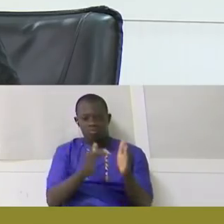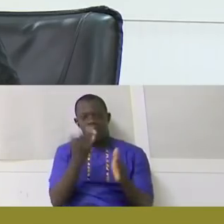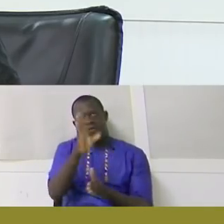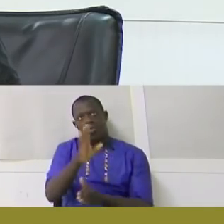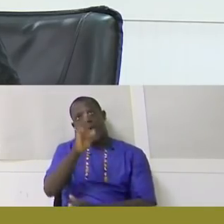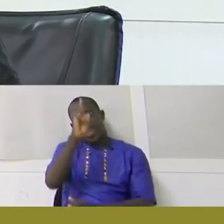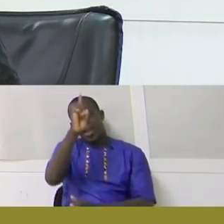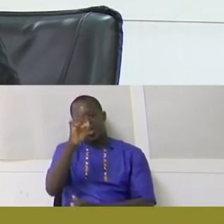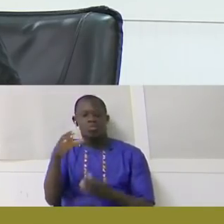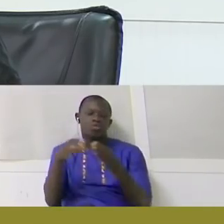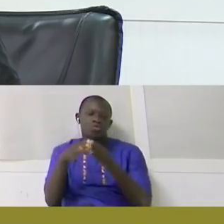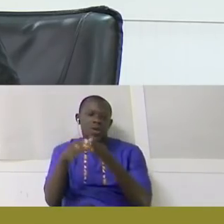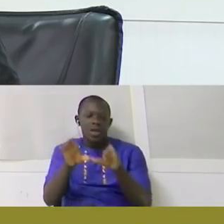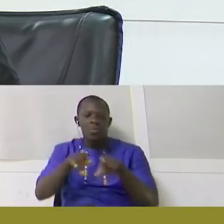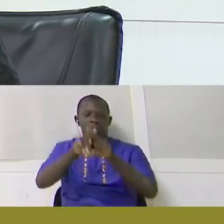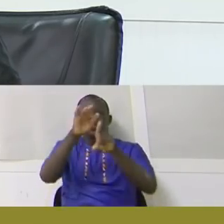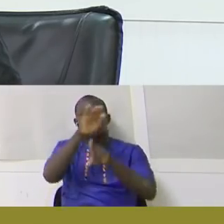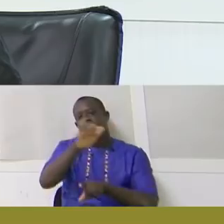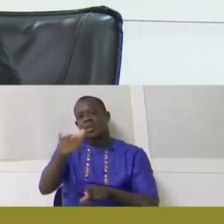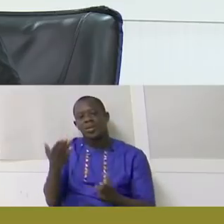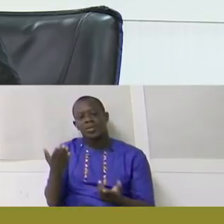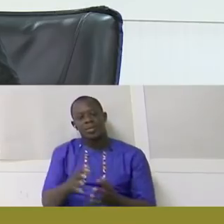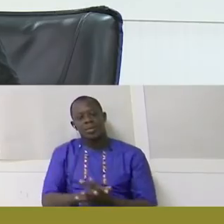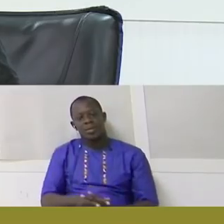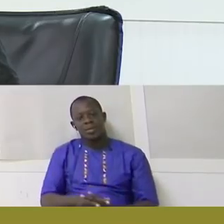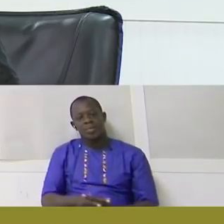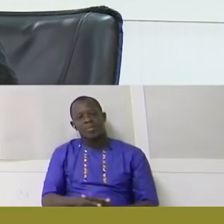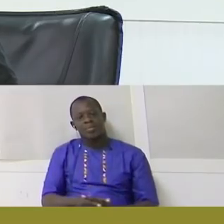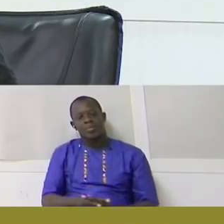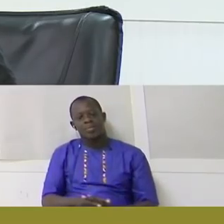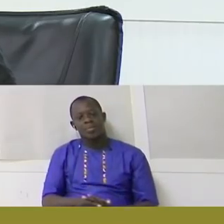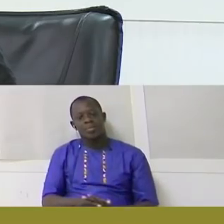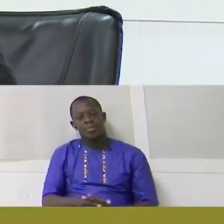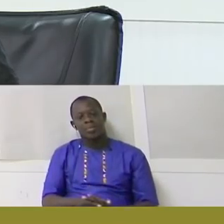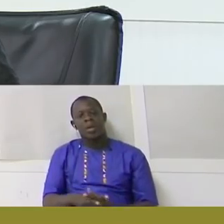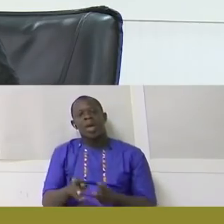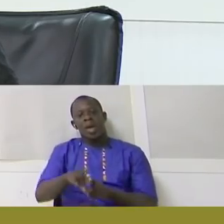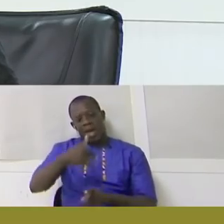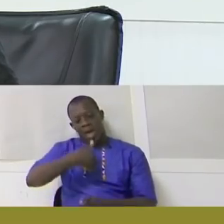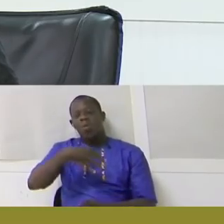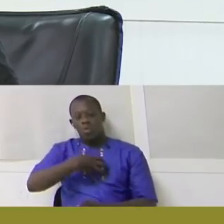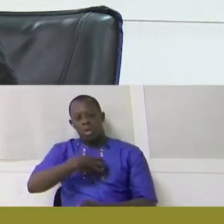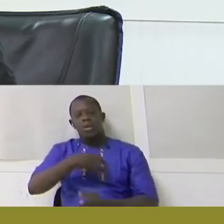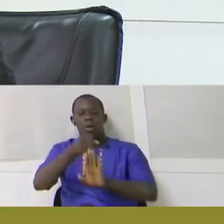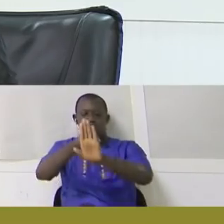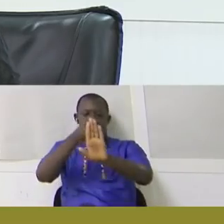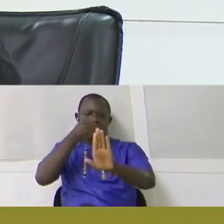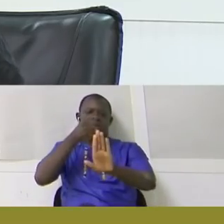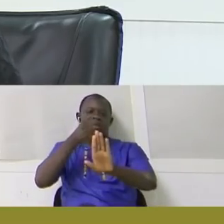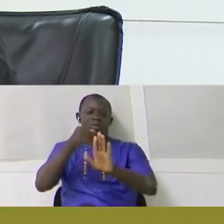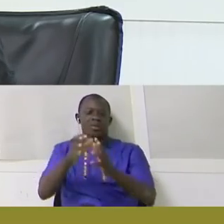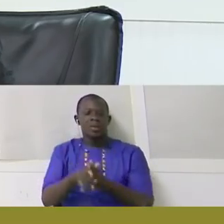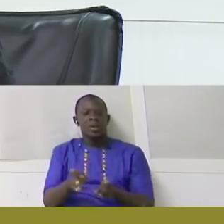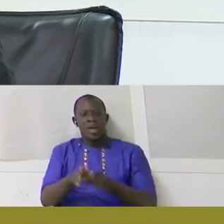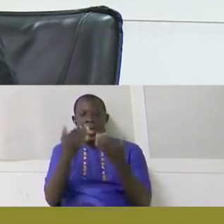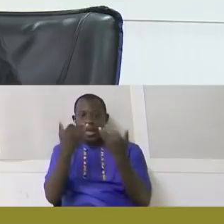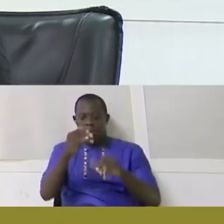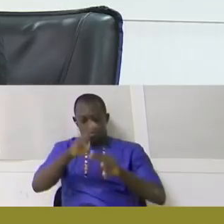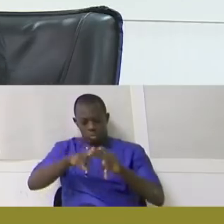And besides God, it's only me and them. So small protection. So my protection. Ñona